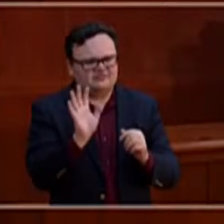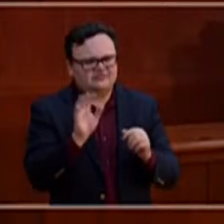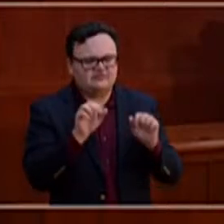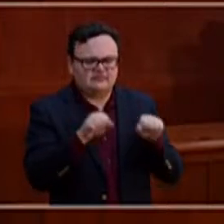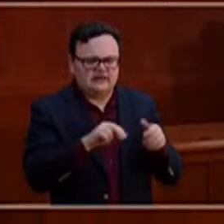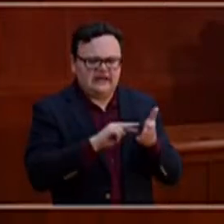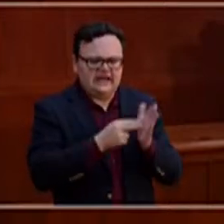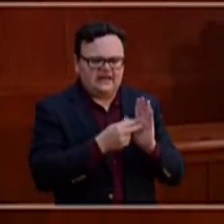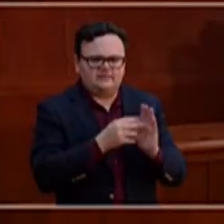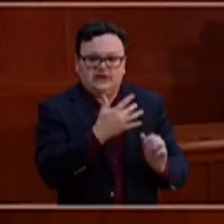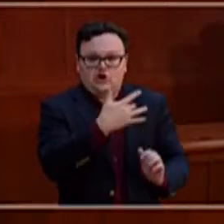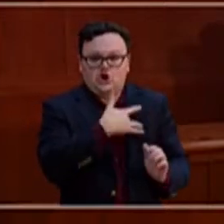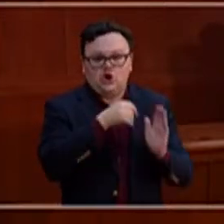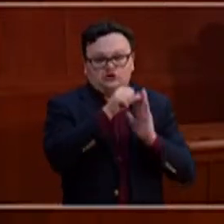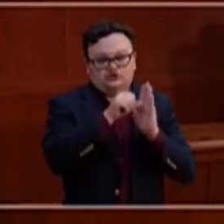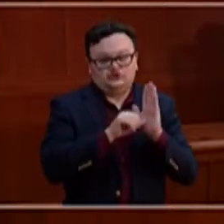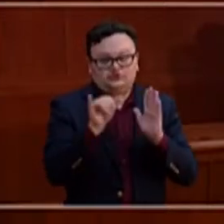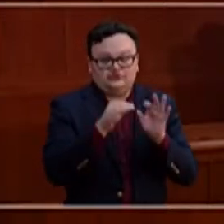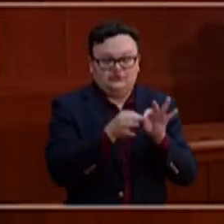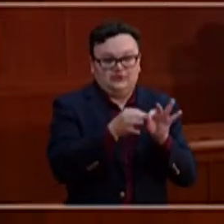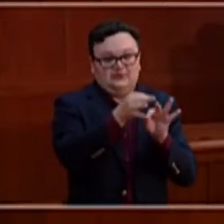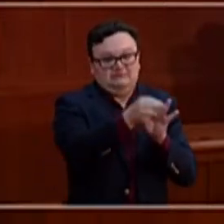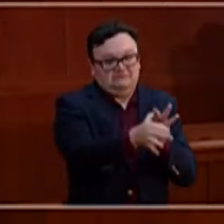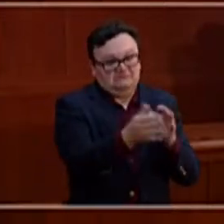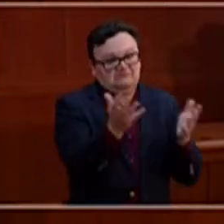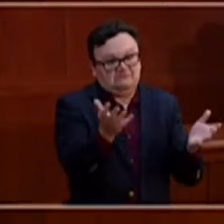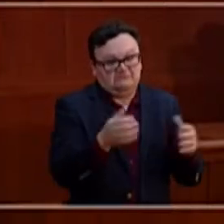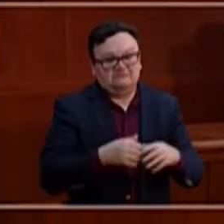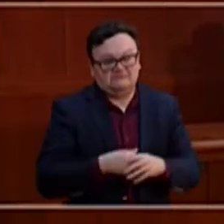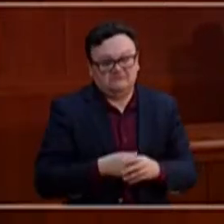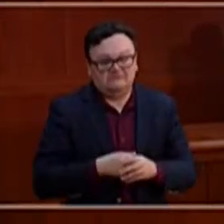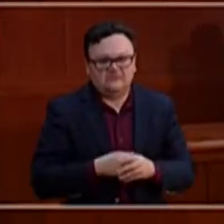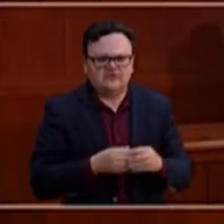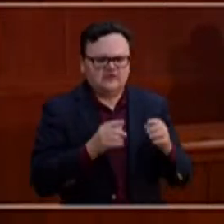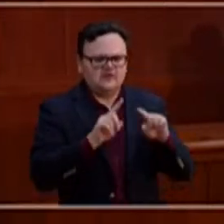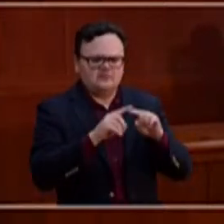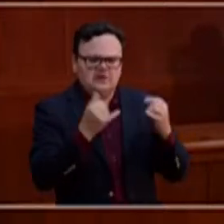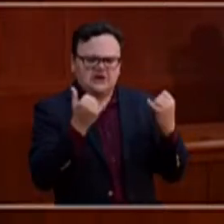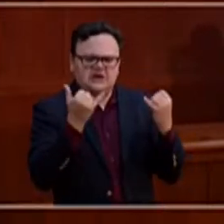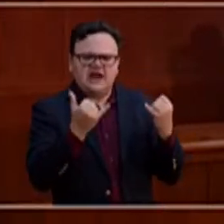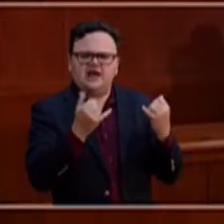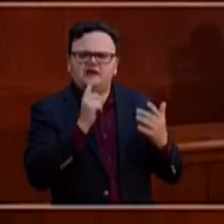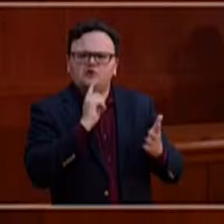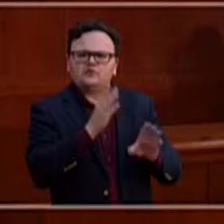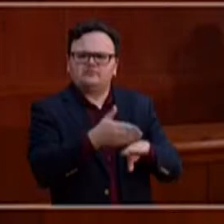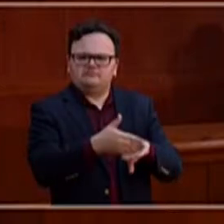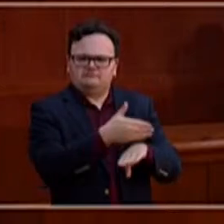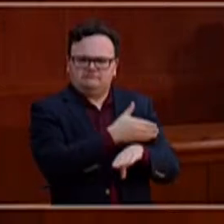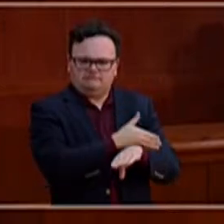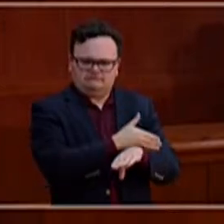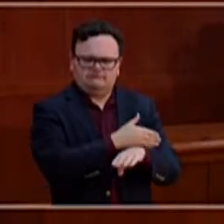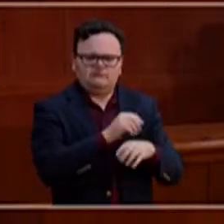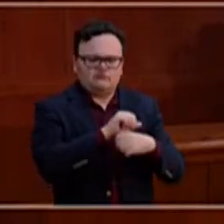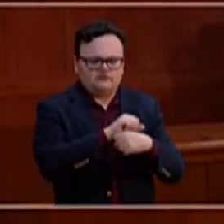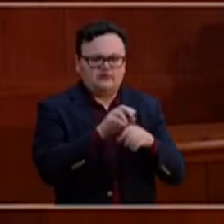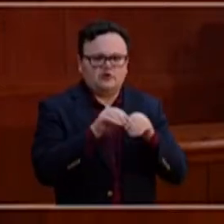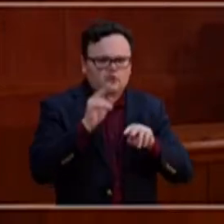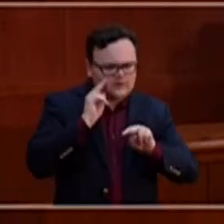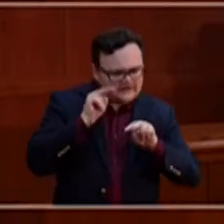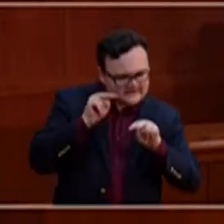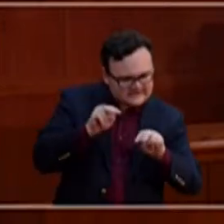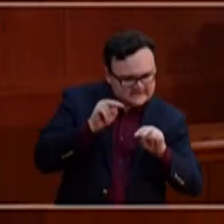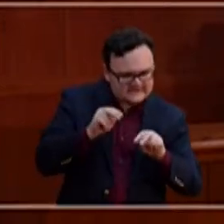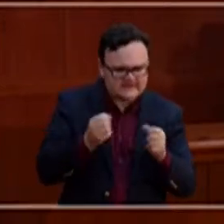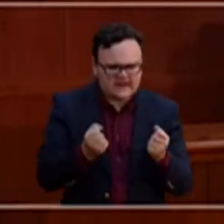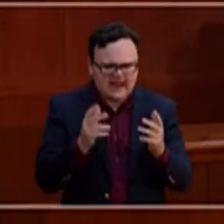community. So I think right now we're in a really good place where we are certainly monitoring COVID and the hospitalizations